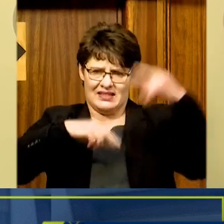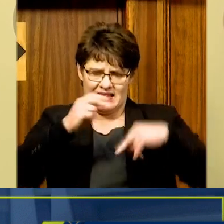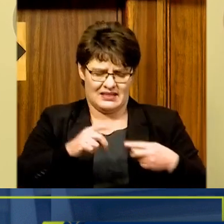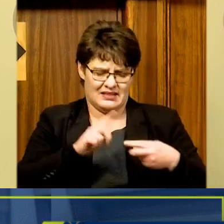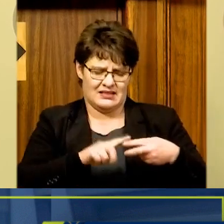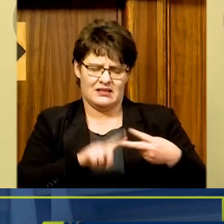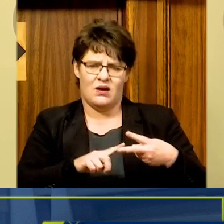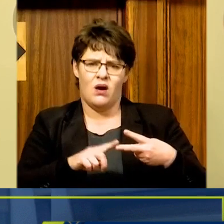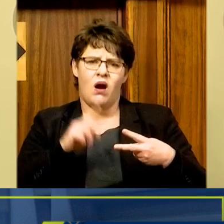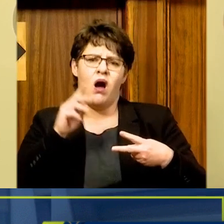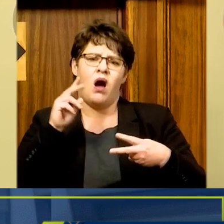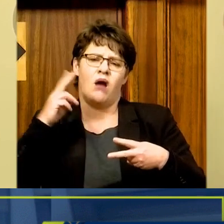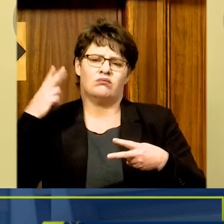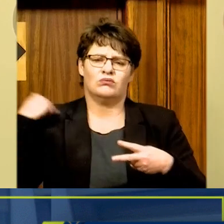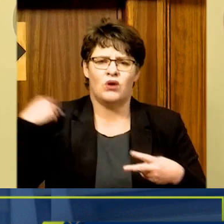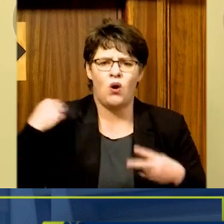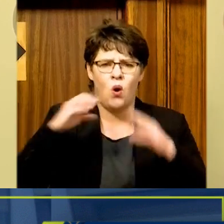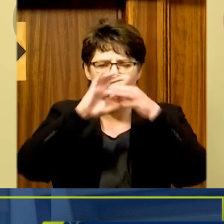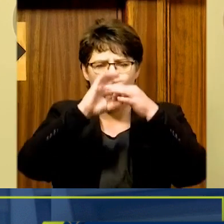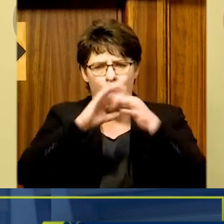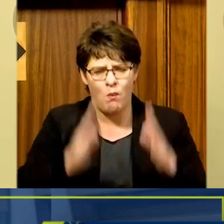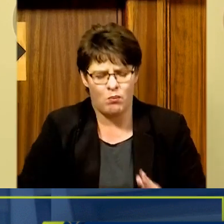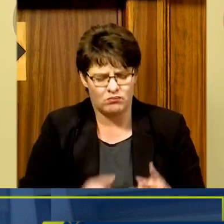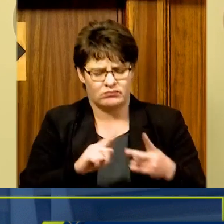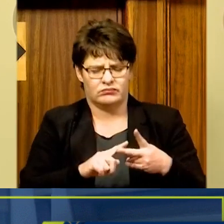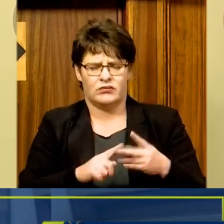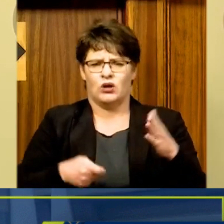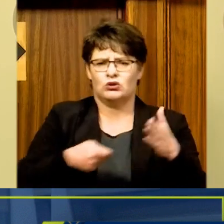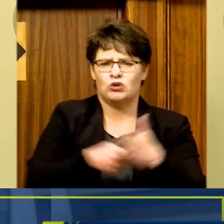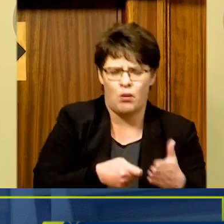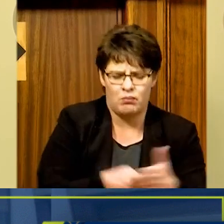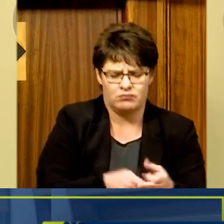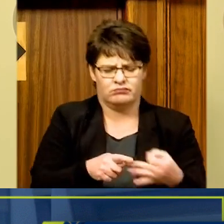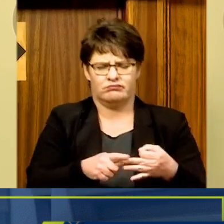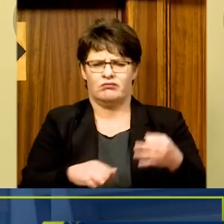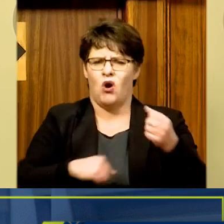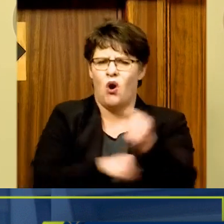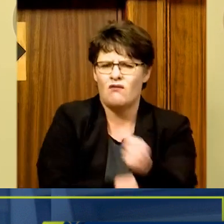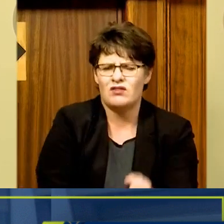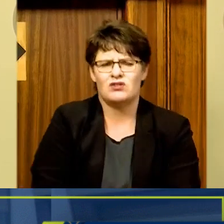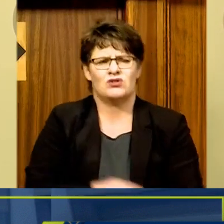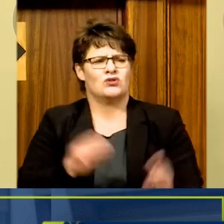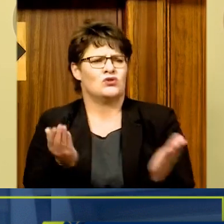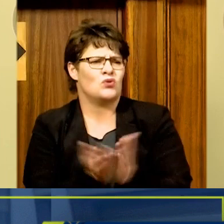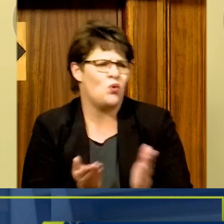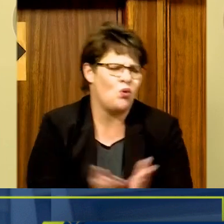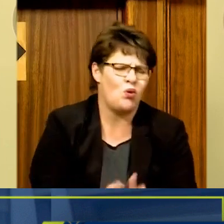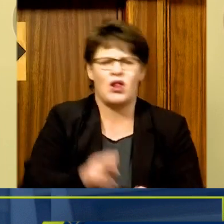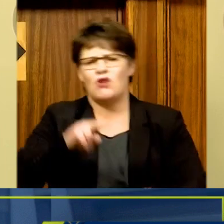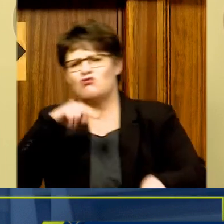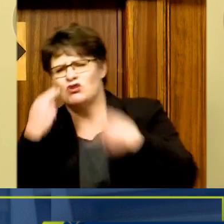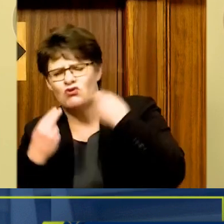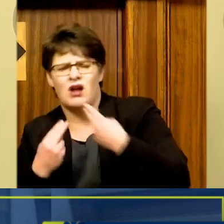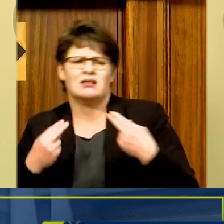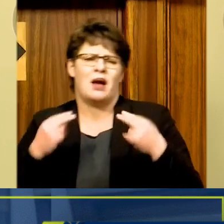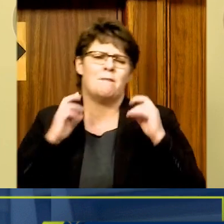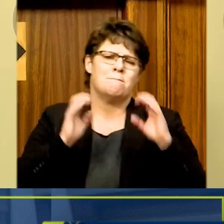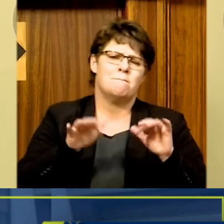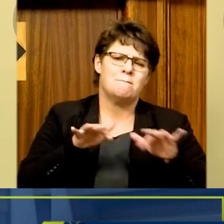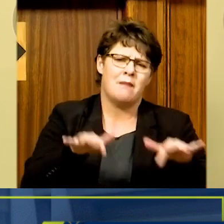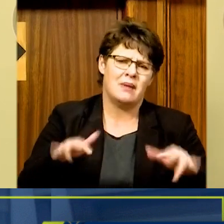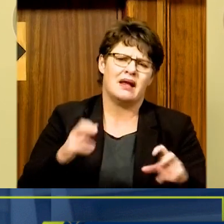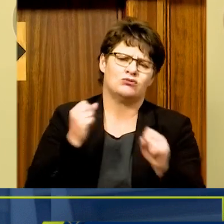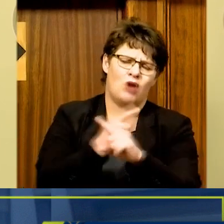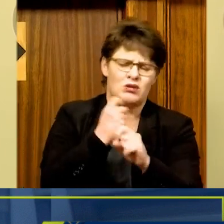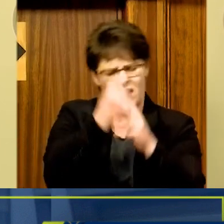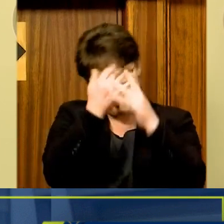homes, shops, offices, workplaces, schools, restaurants, and public transport facilities.